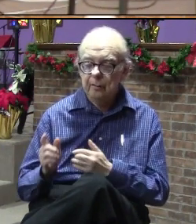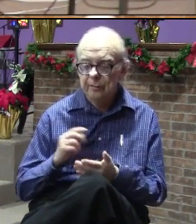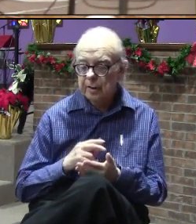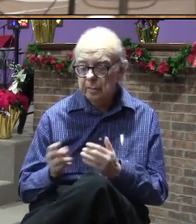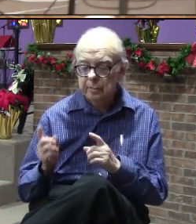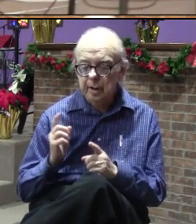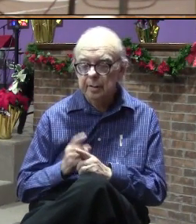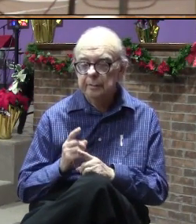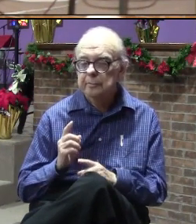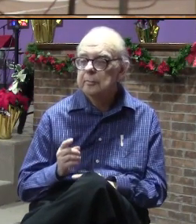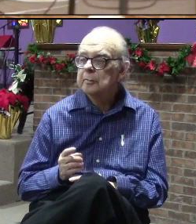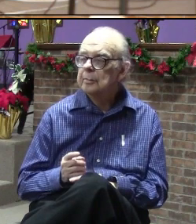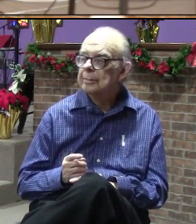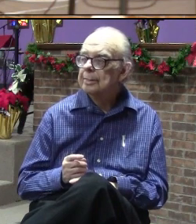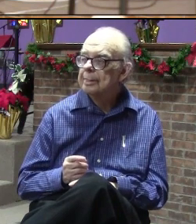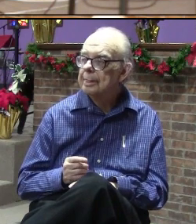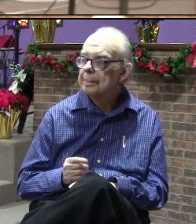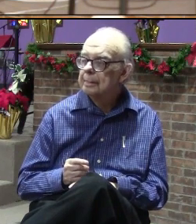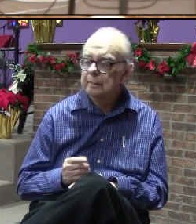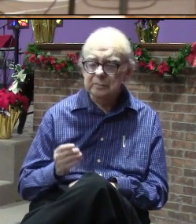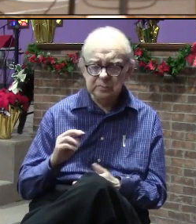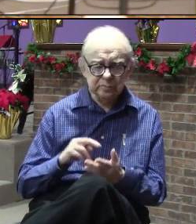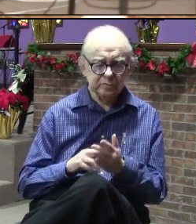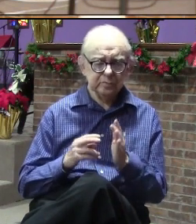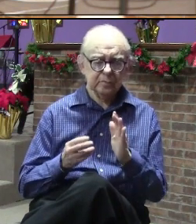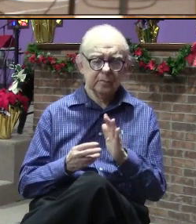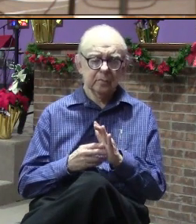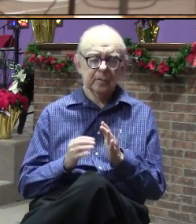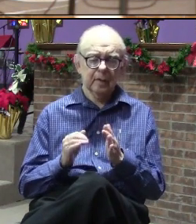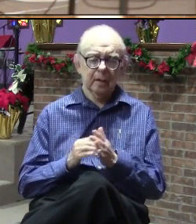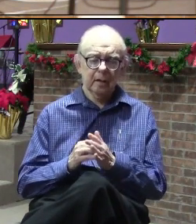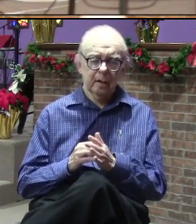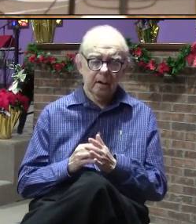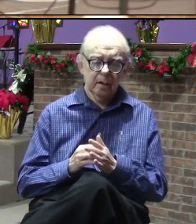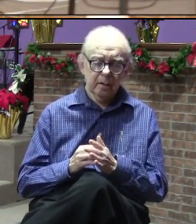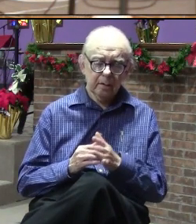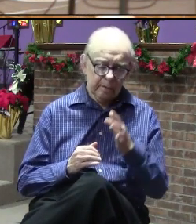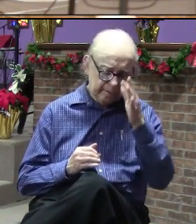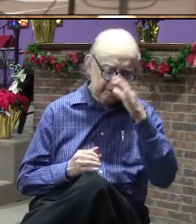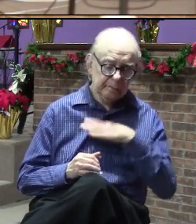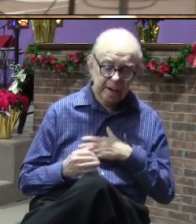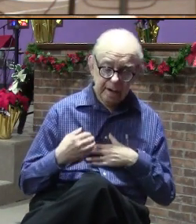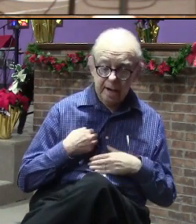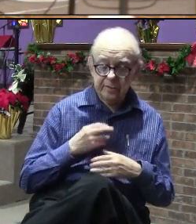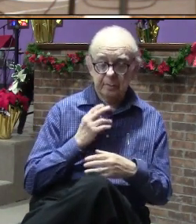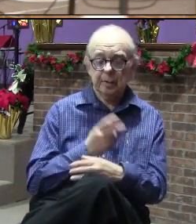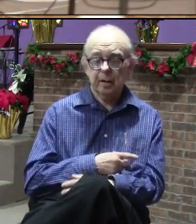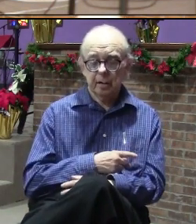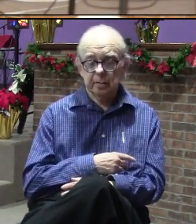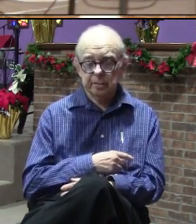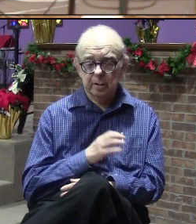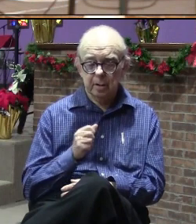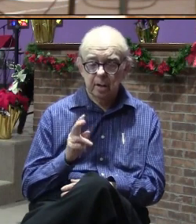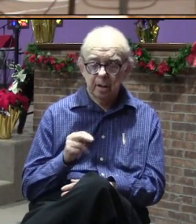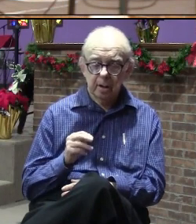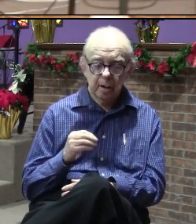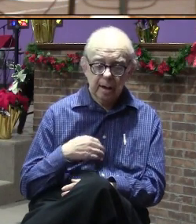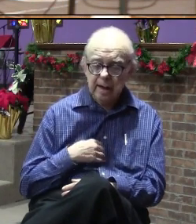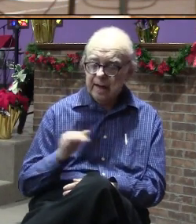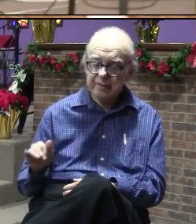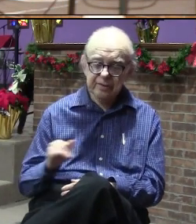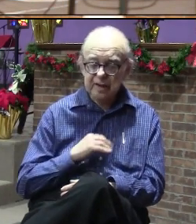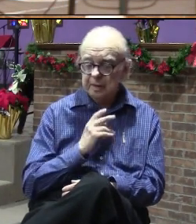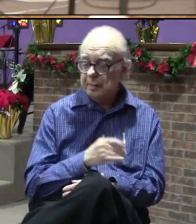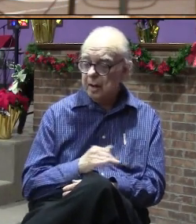right? I mean, this dude had some power, and John's going to have that same